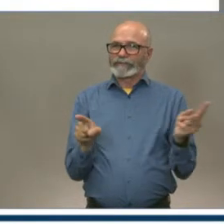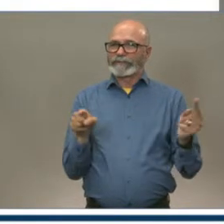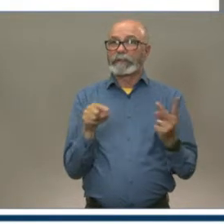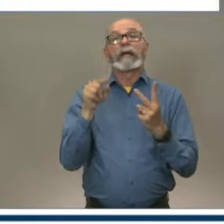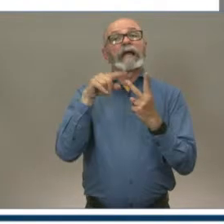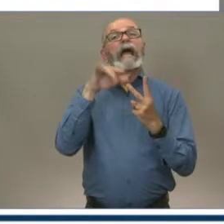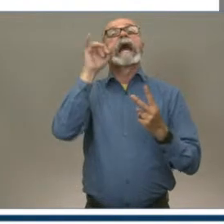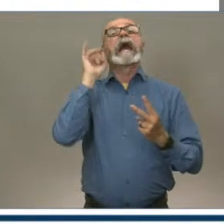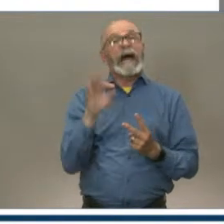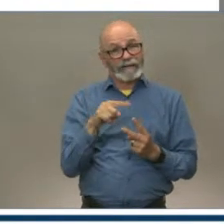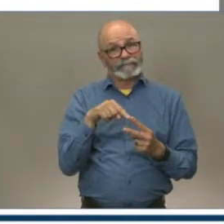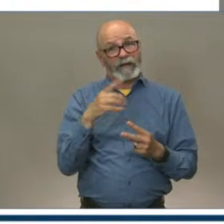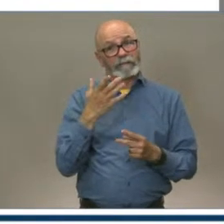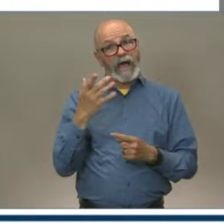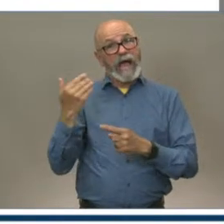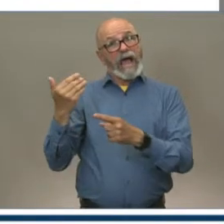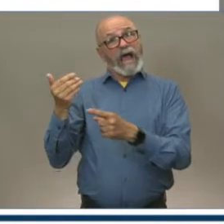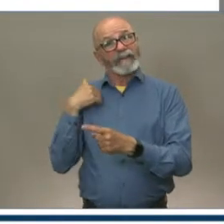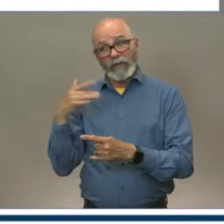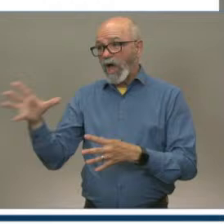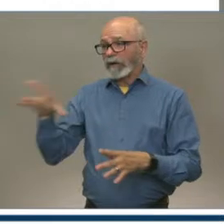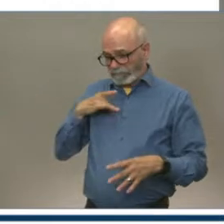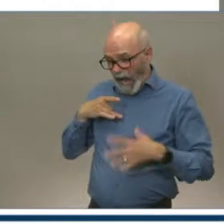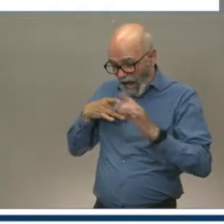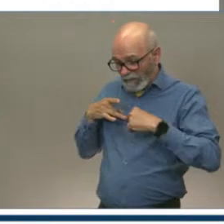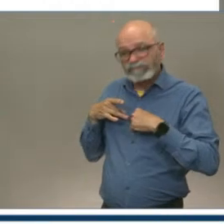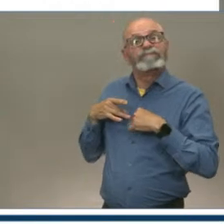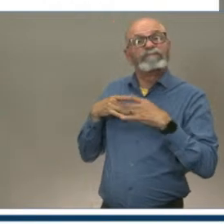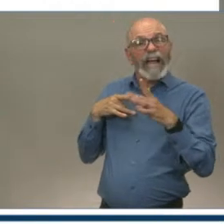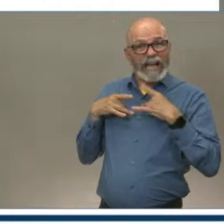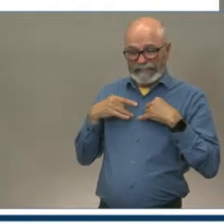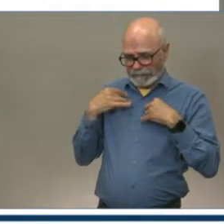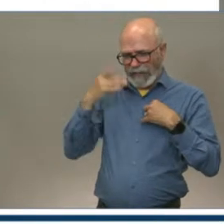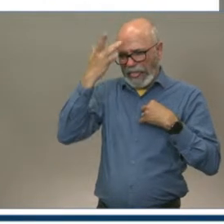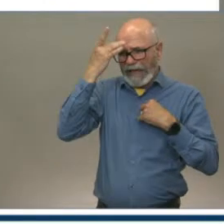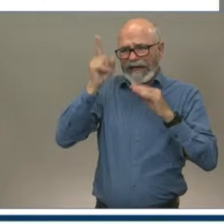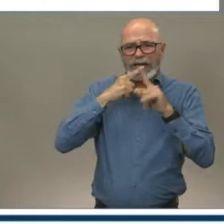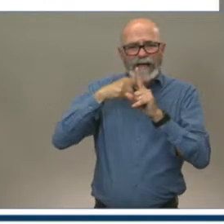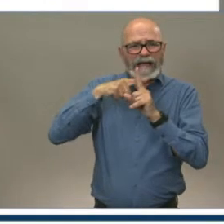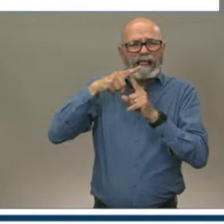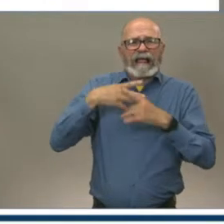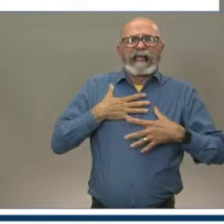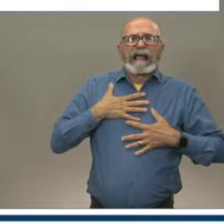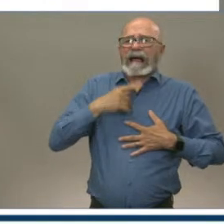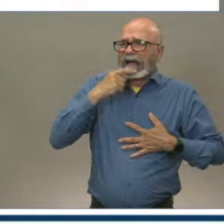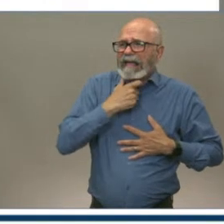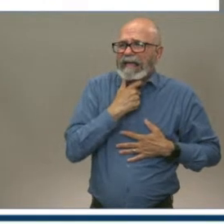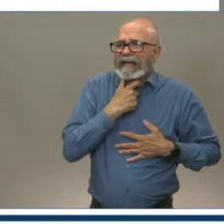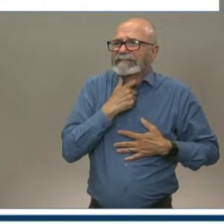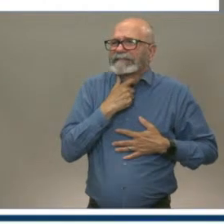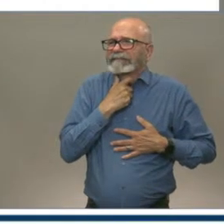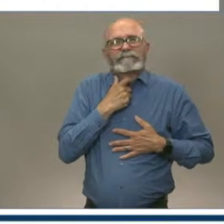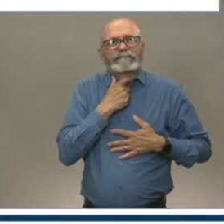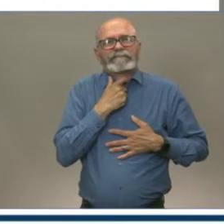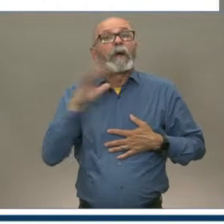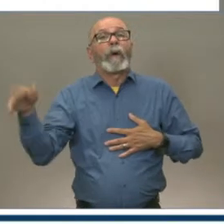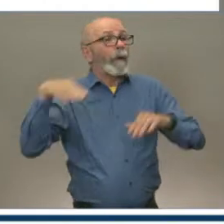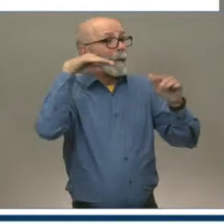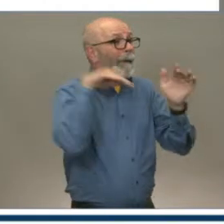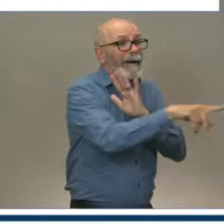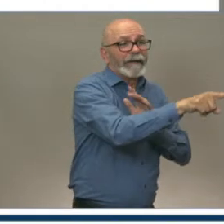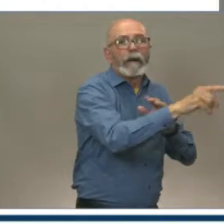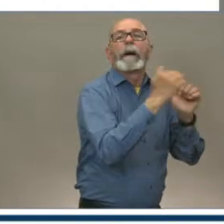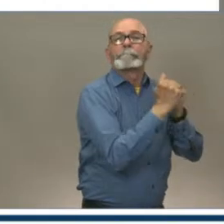as having potentially been exposed or you have symptoms, you should not go to a rapid pop-up site. You need to make an appointment and go to